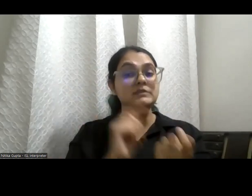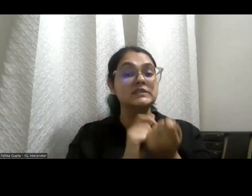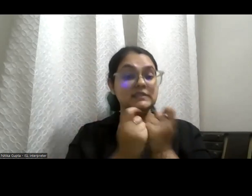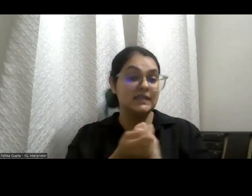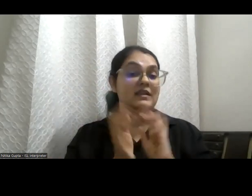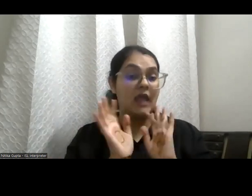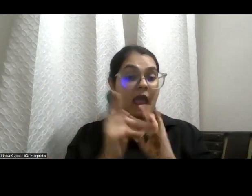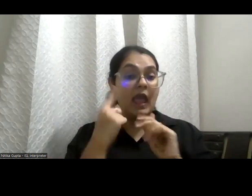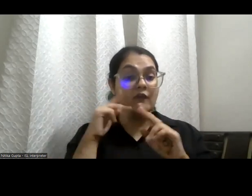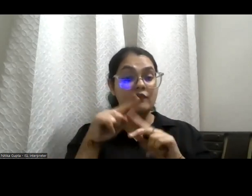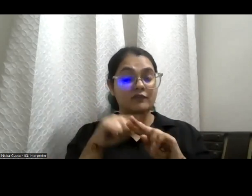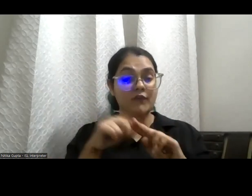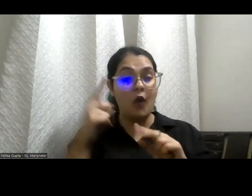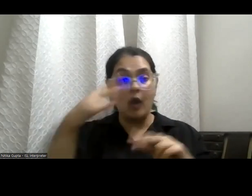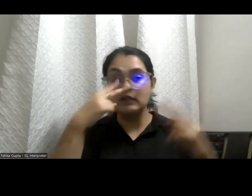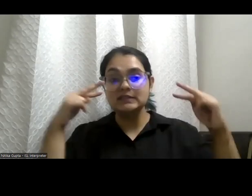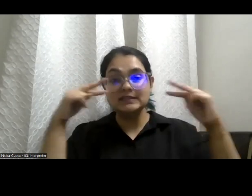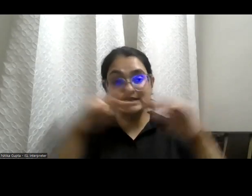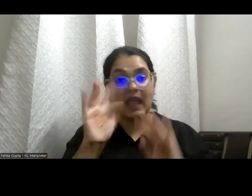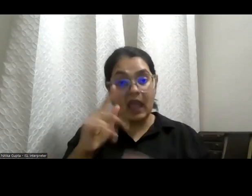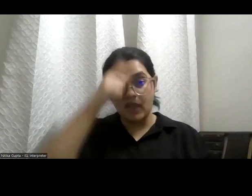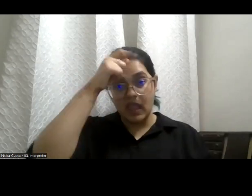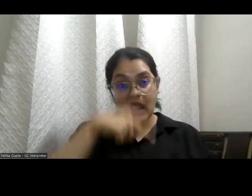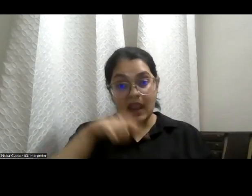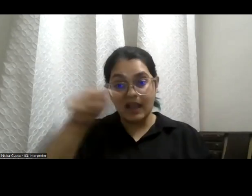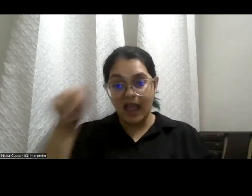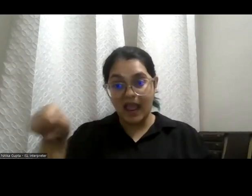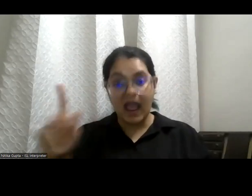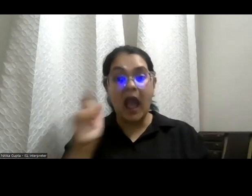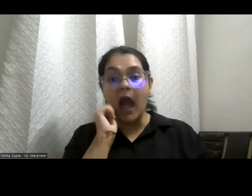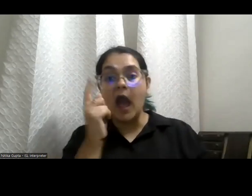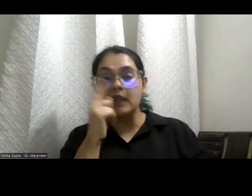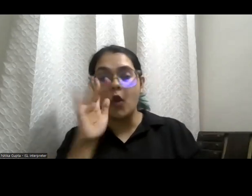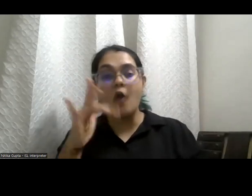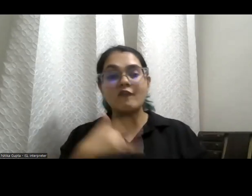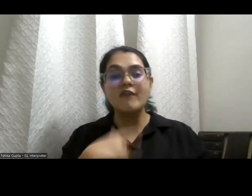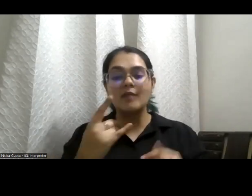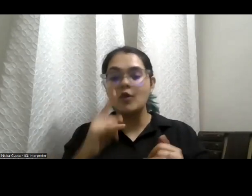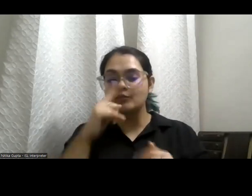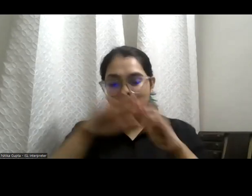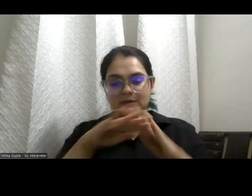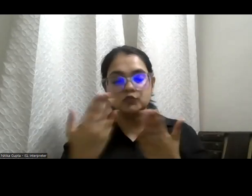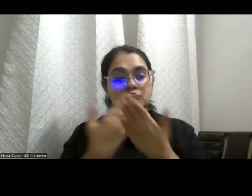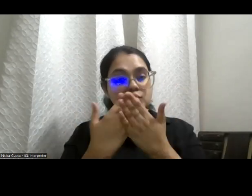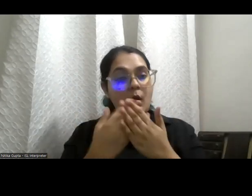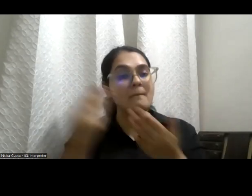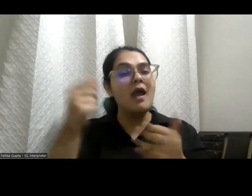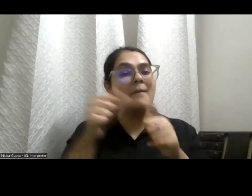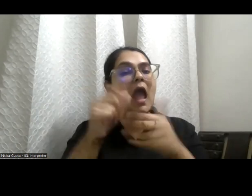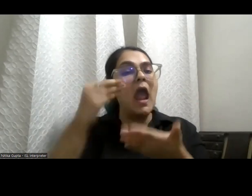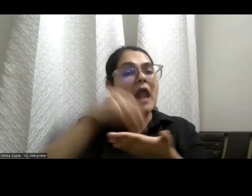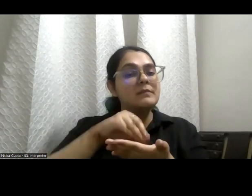that, at least in India, the gender parity index and the enrollment has gone up. And I'm very happy and